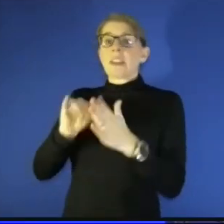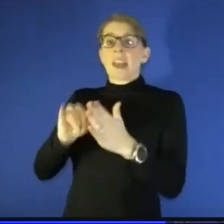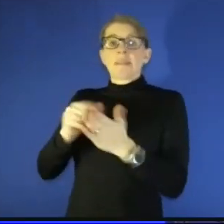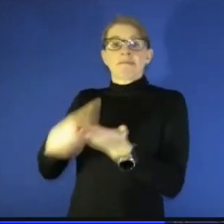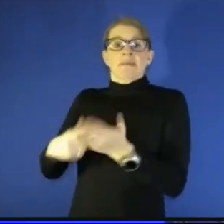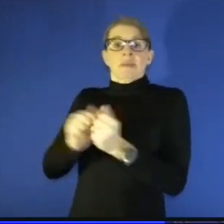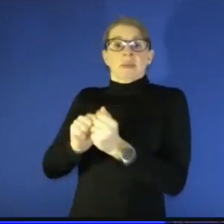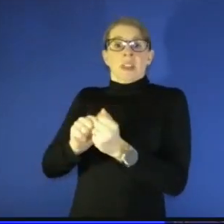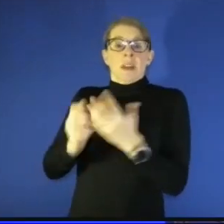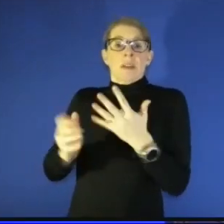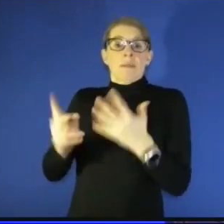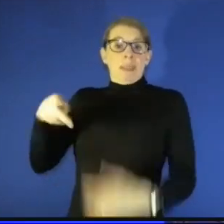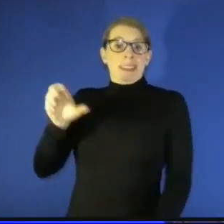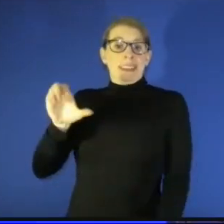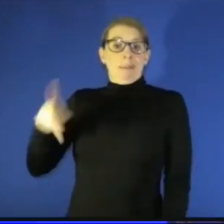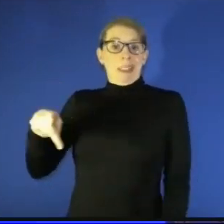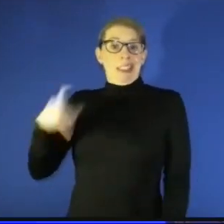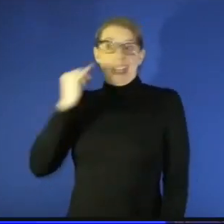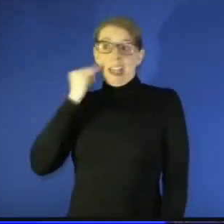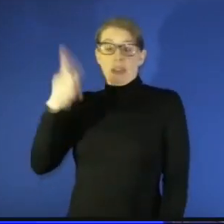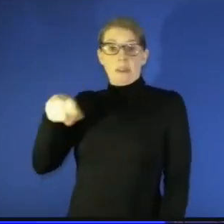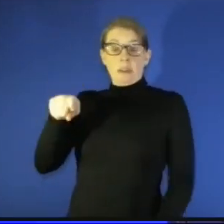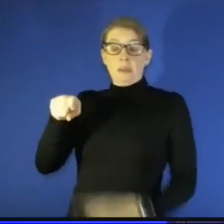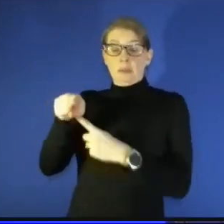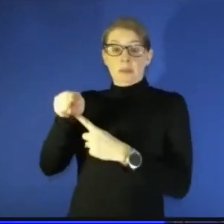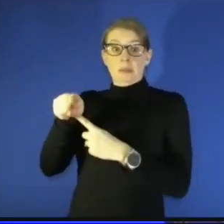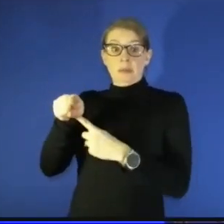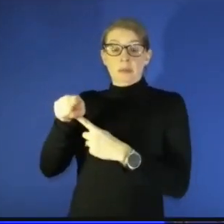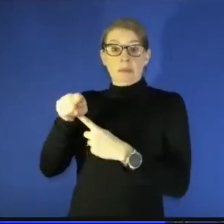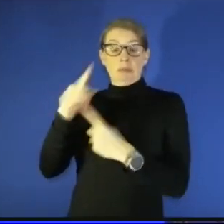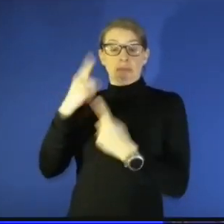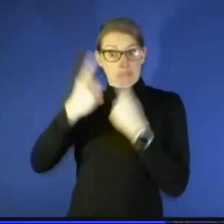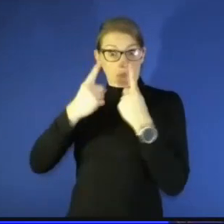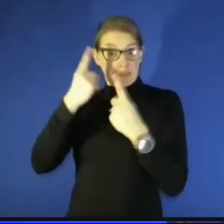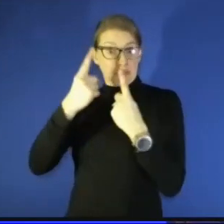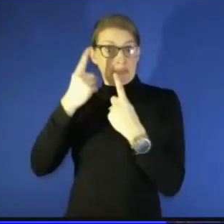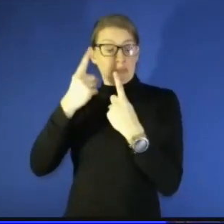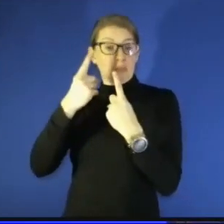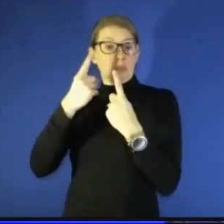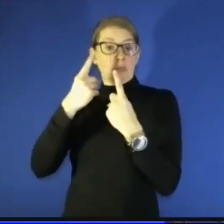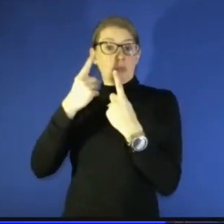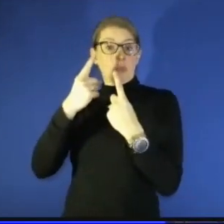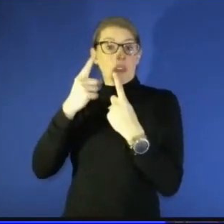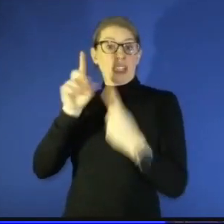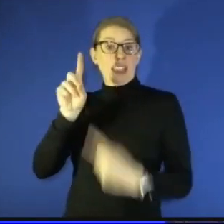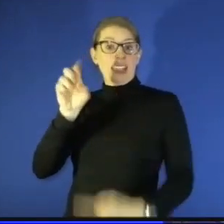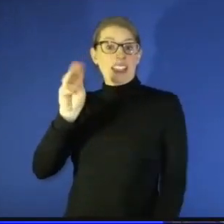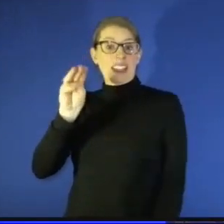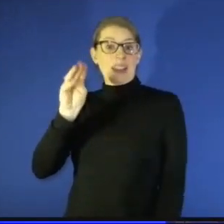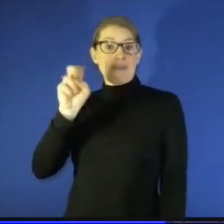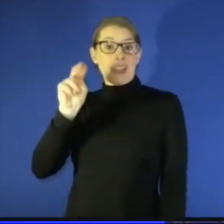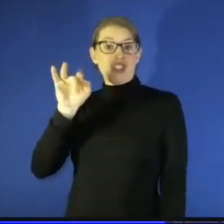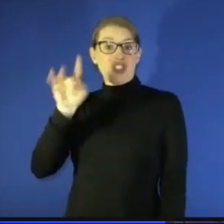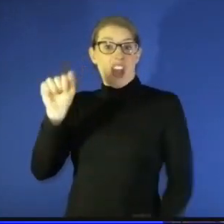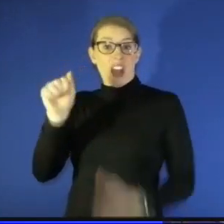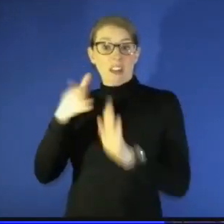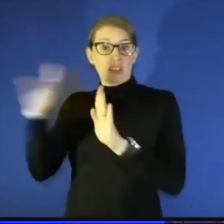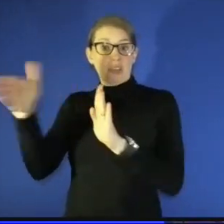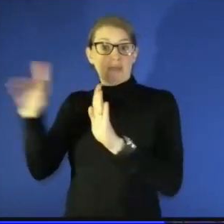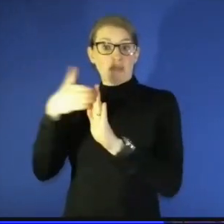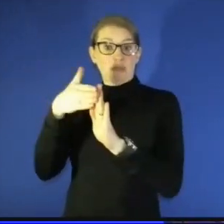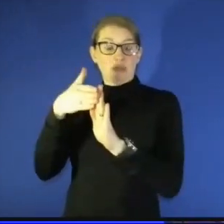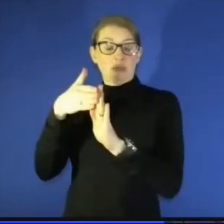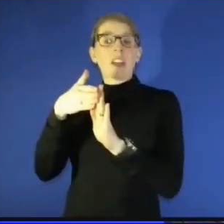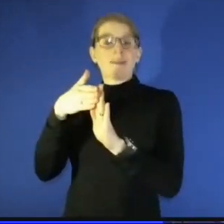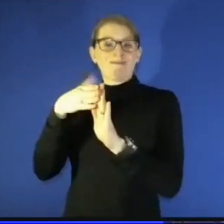primary care doctor is importantly considering the dementia spectrum of conditions, they may